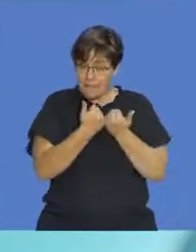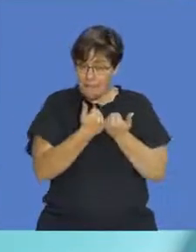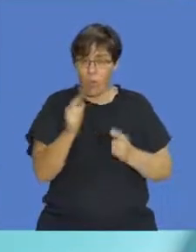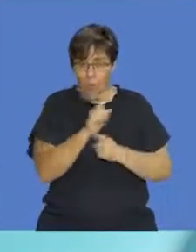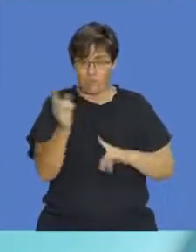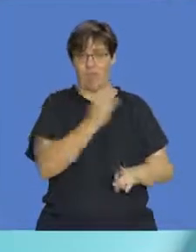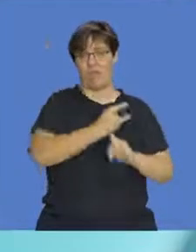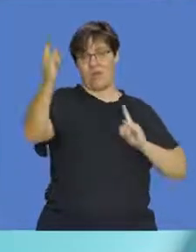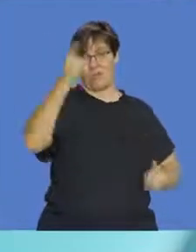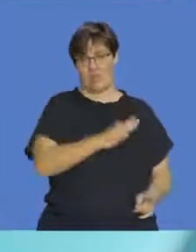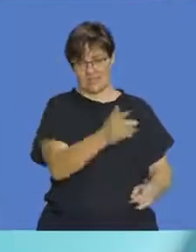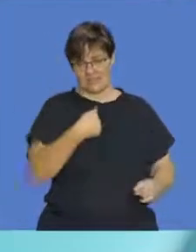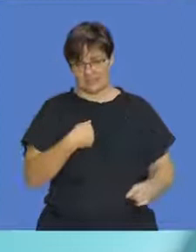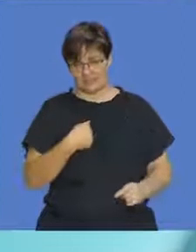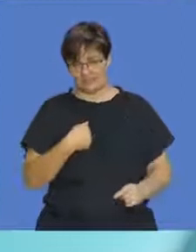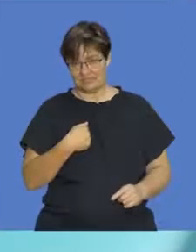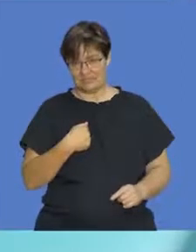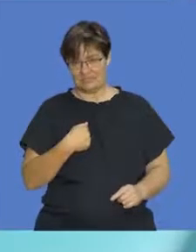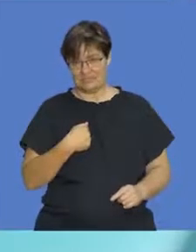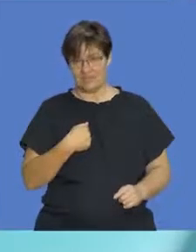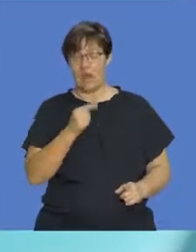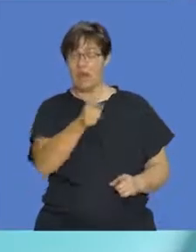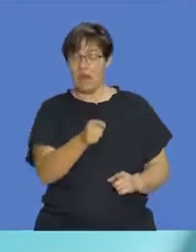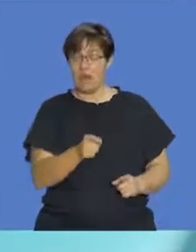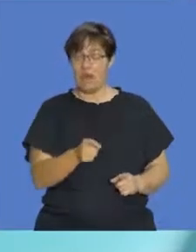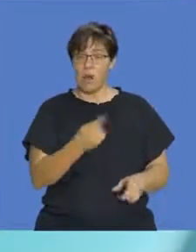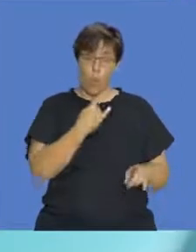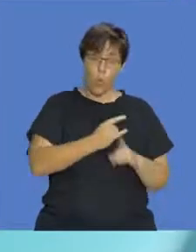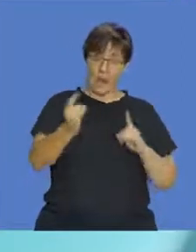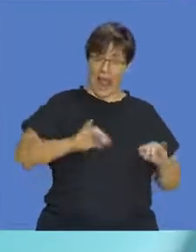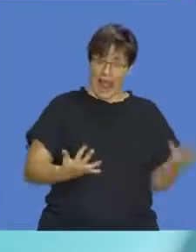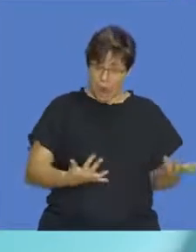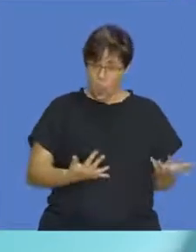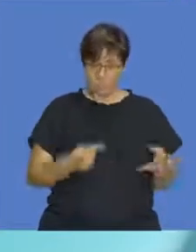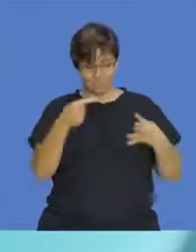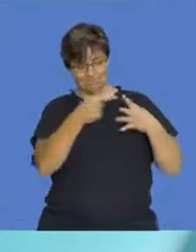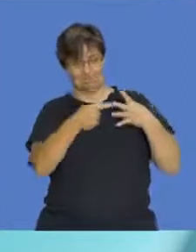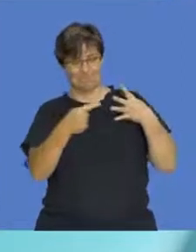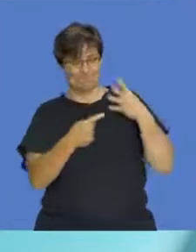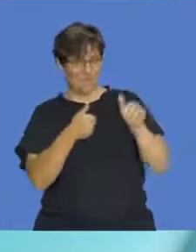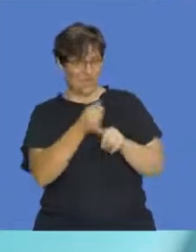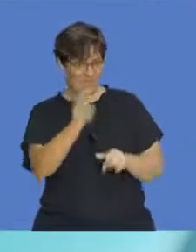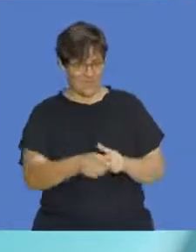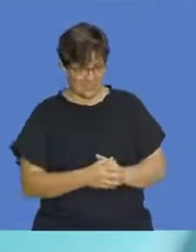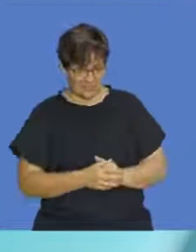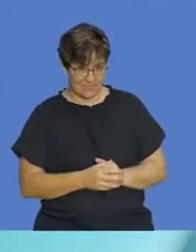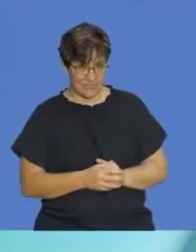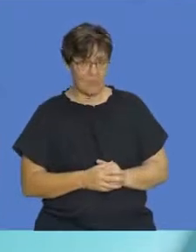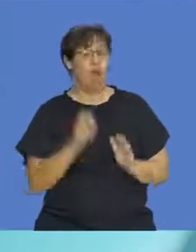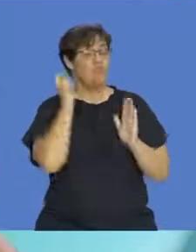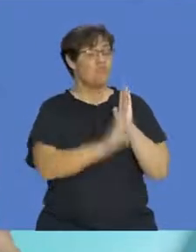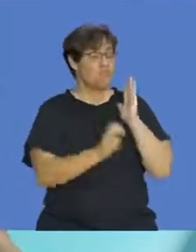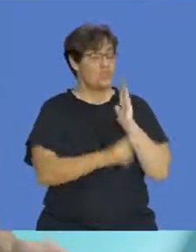about winning, and there are only certain things that are going to make you a winner. Very important that you understand the